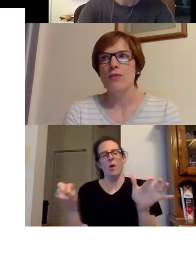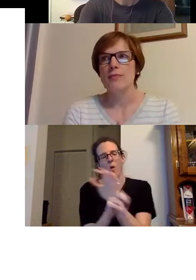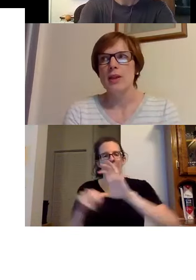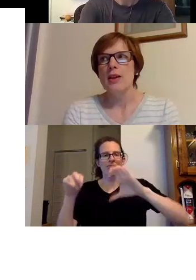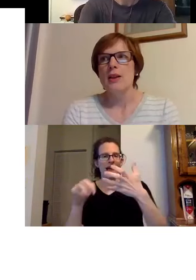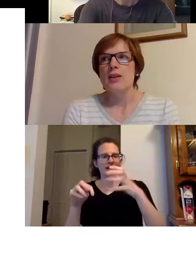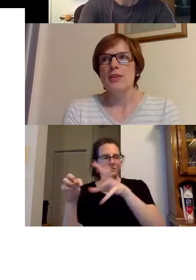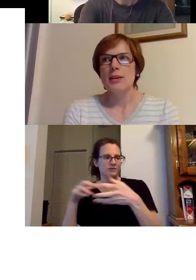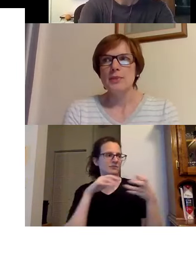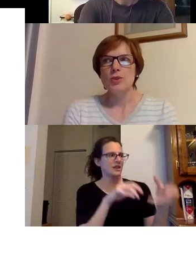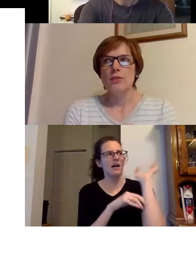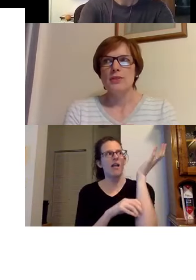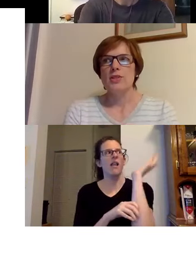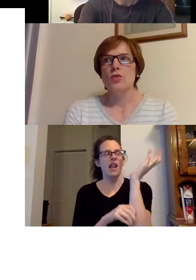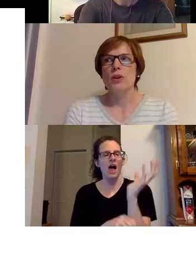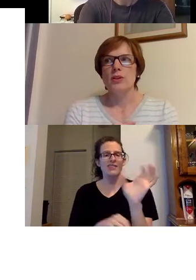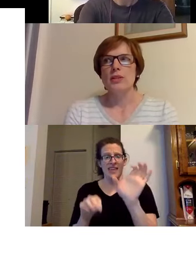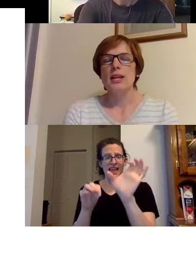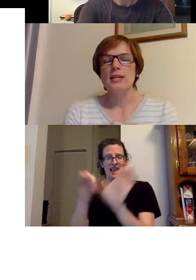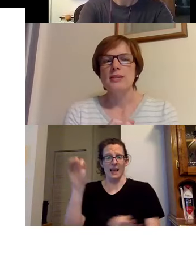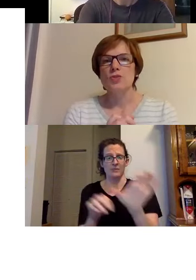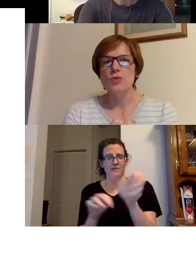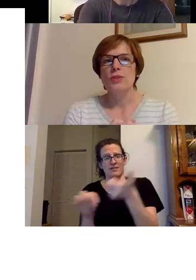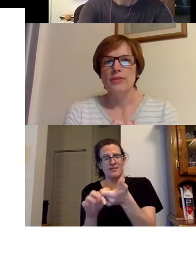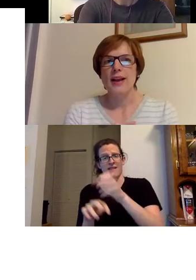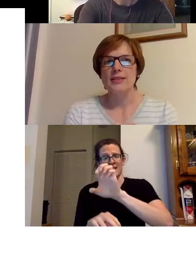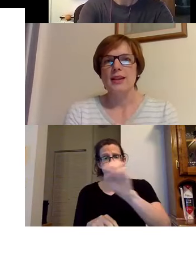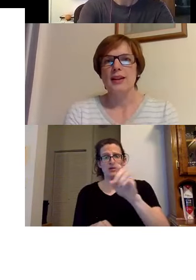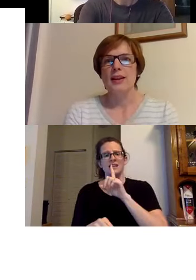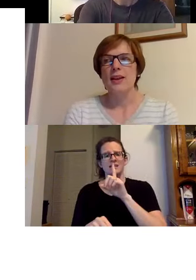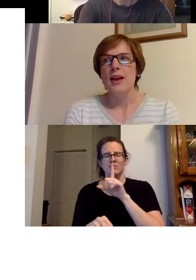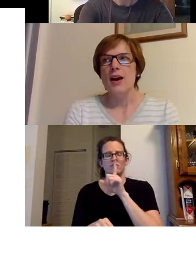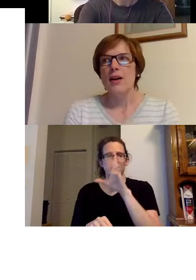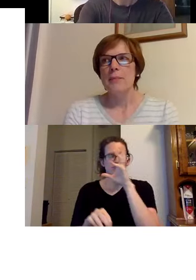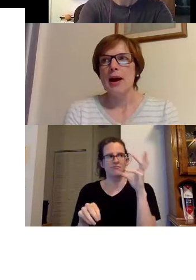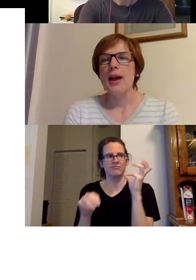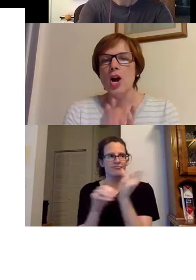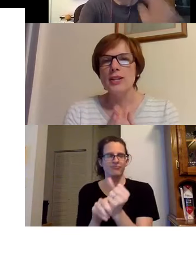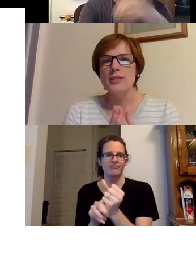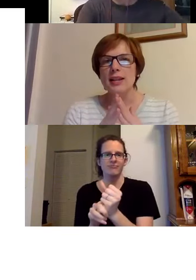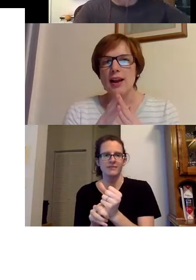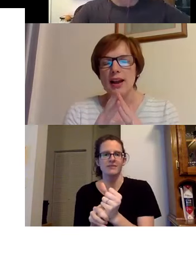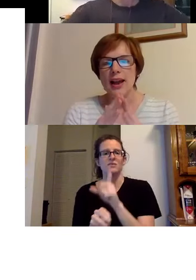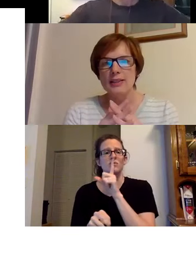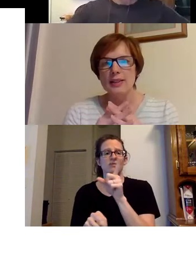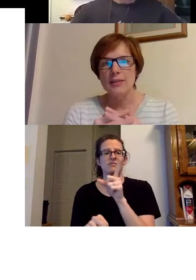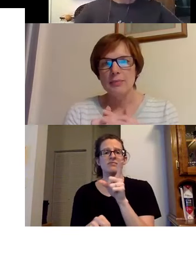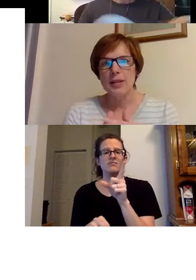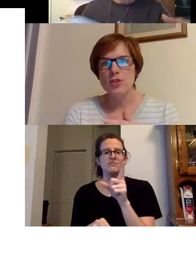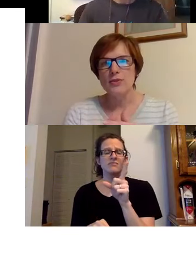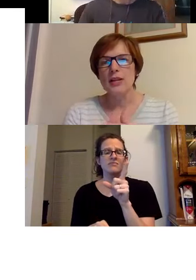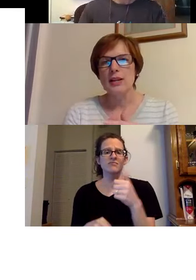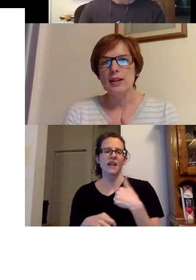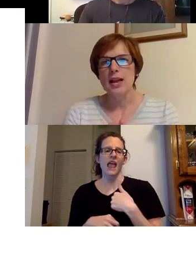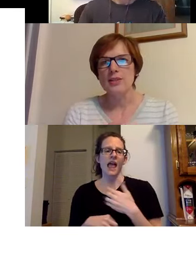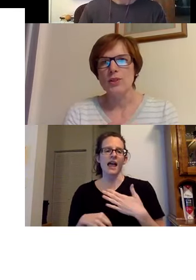itself. The chemistry of essential oils is truly fascinating. I honestly, I had the